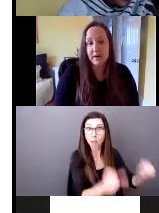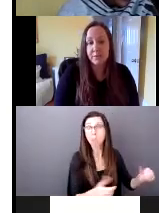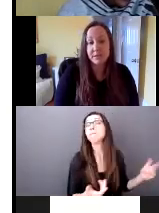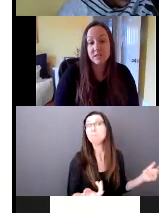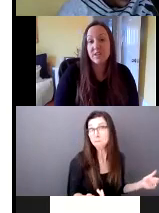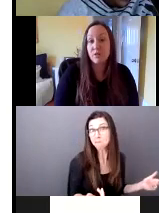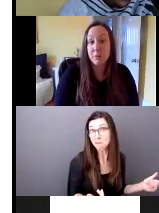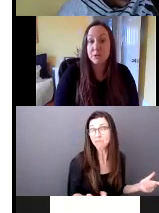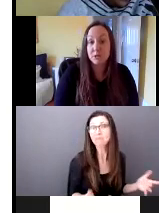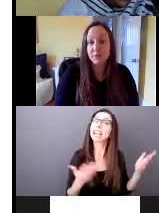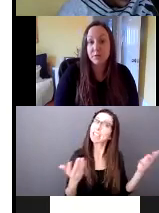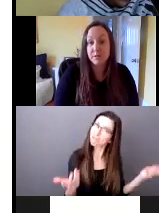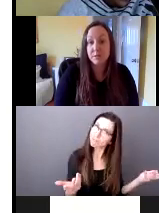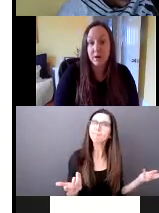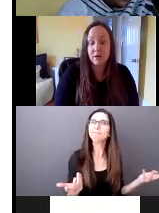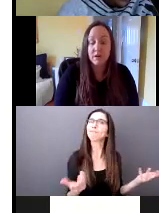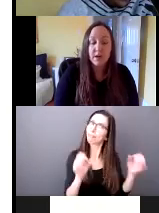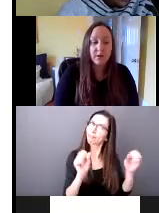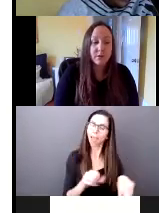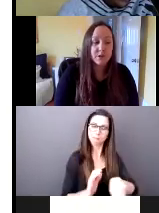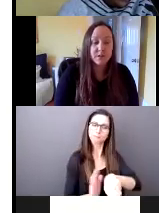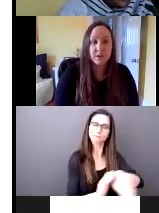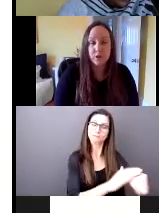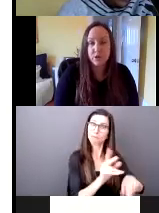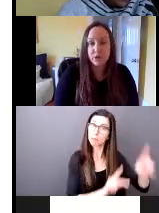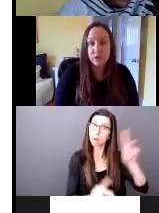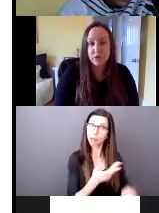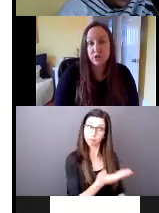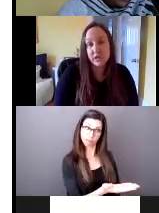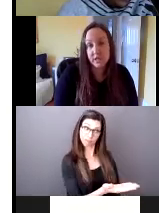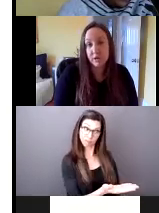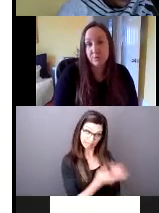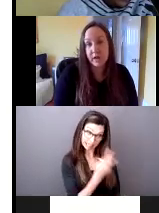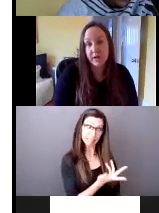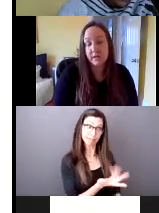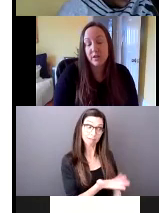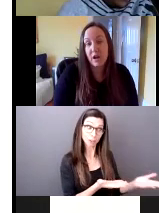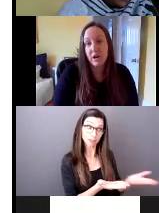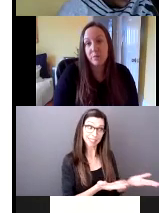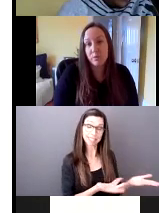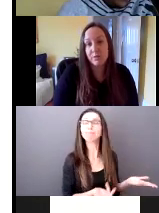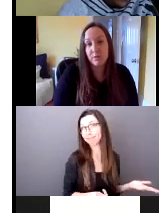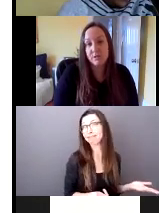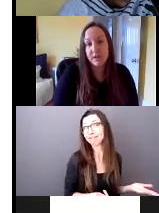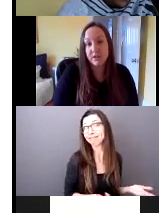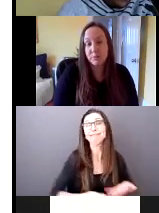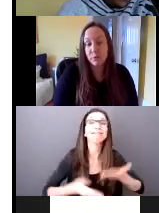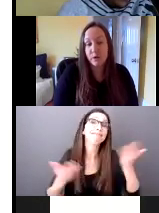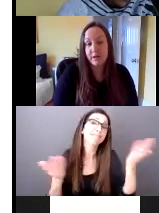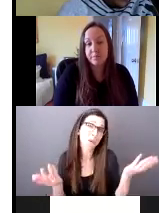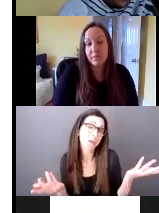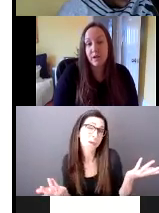services, that this is another option for them as well. And really just encourage you to share the helpline with the folks that